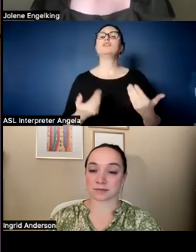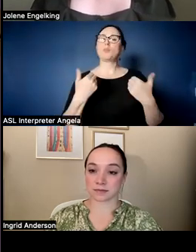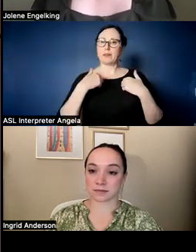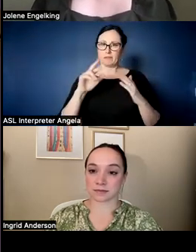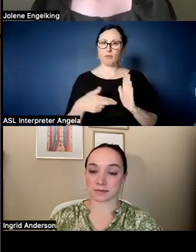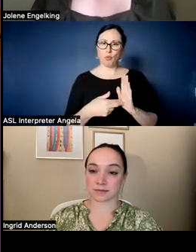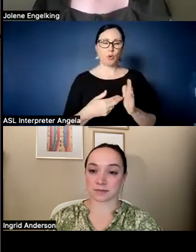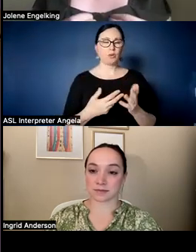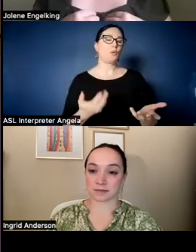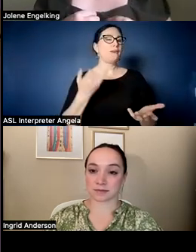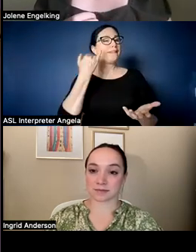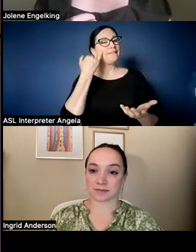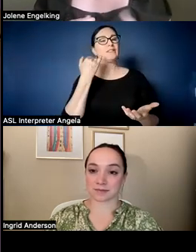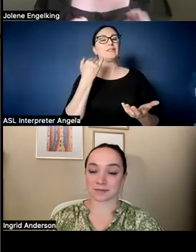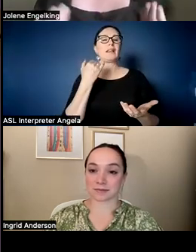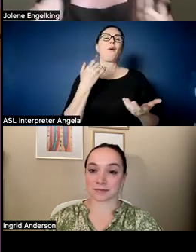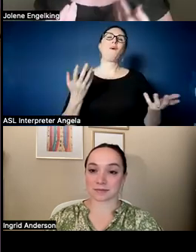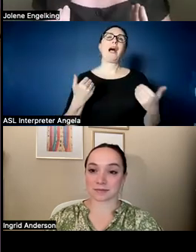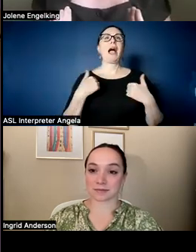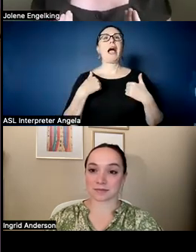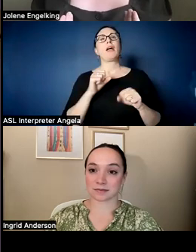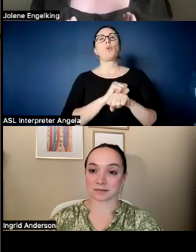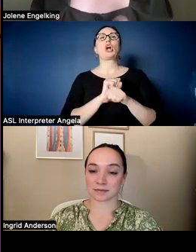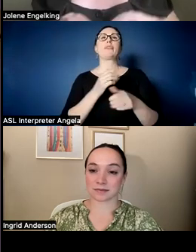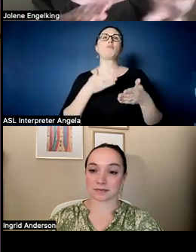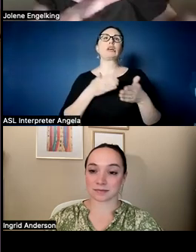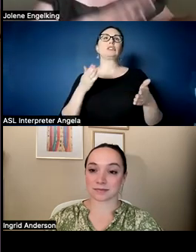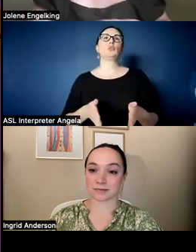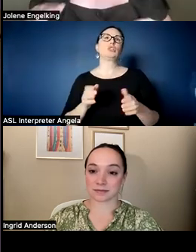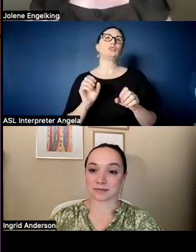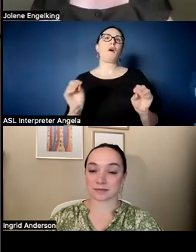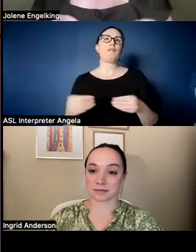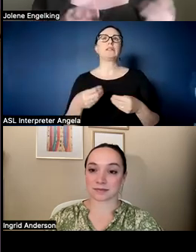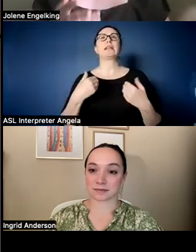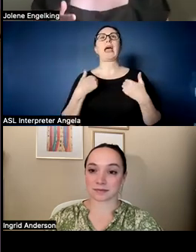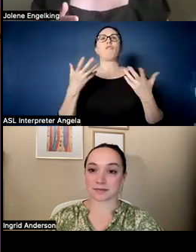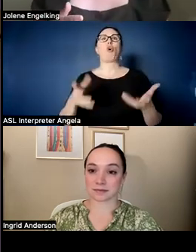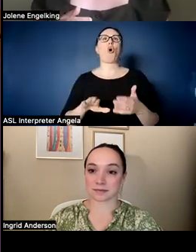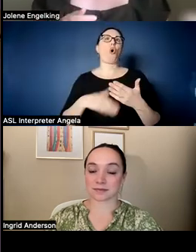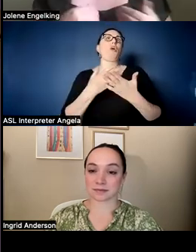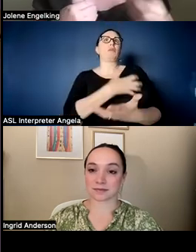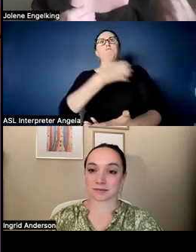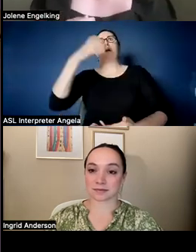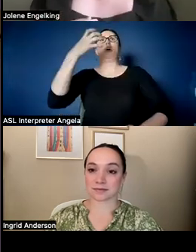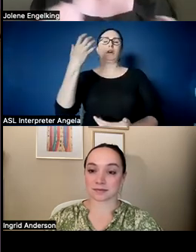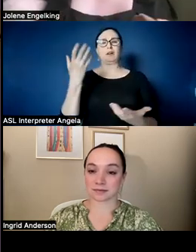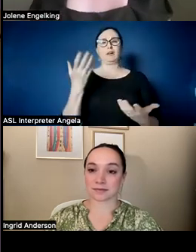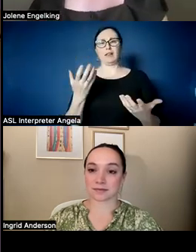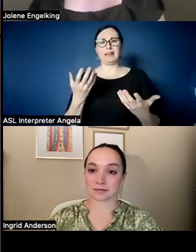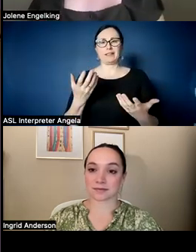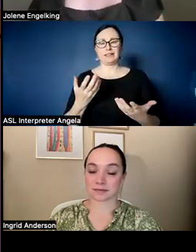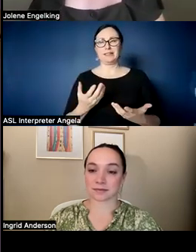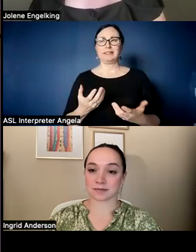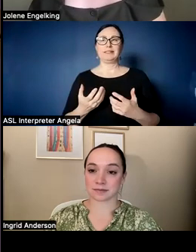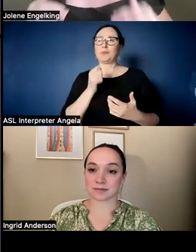I work, in the prosecutor's office, and that means that I hold all this power and that, I can do whatever it may be, like we're not better than, we're not